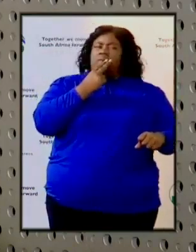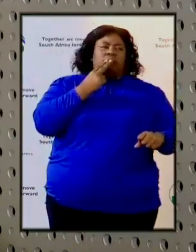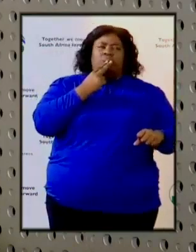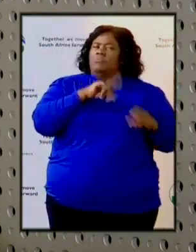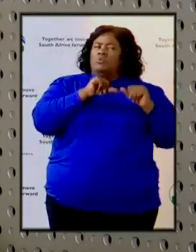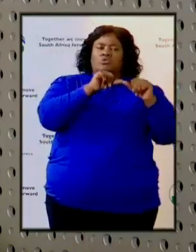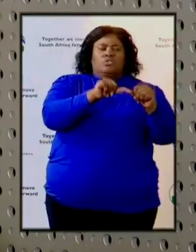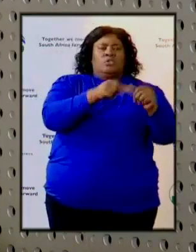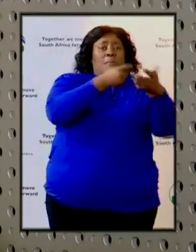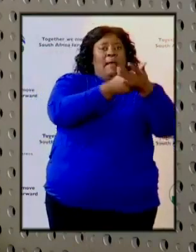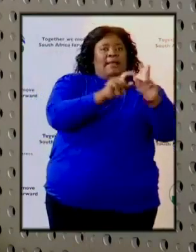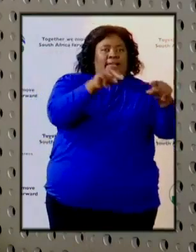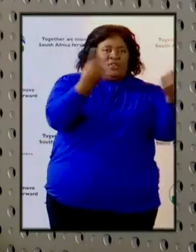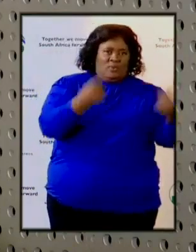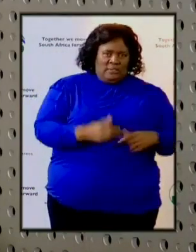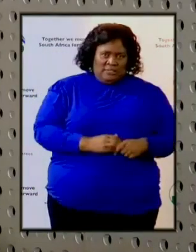Engizonikhothela